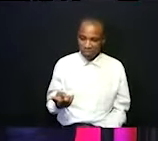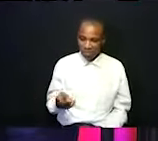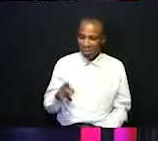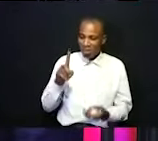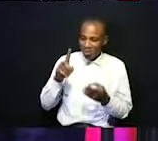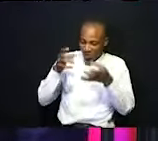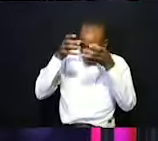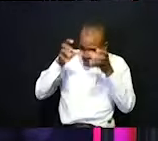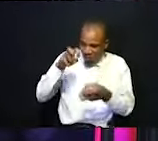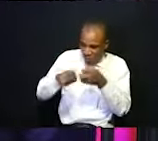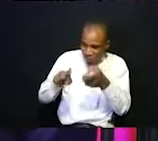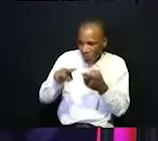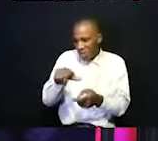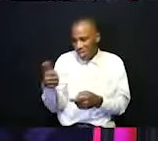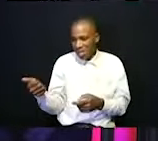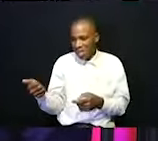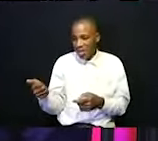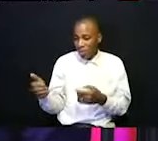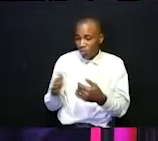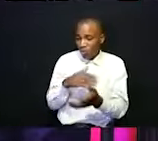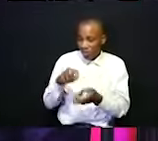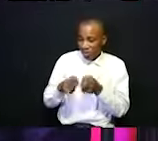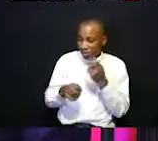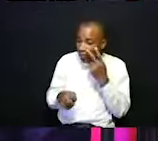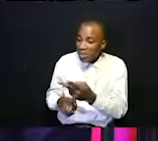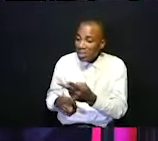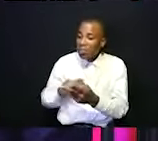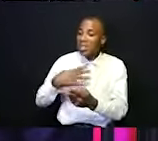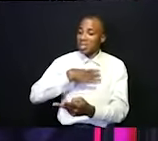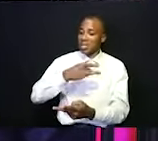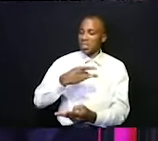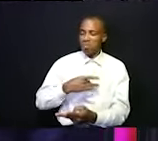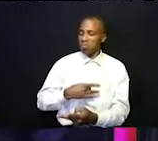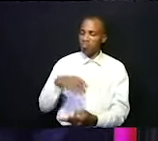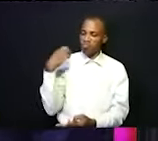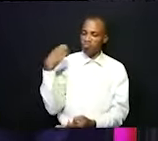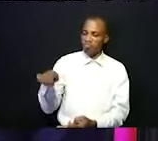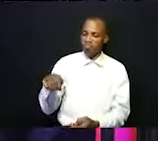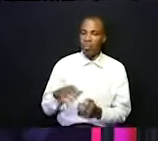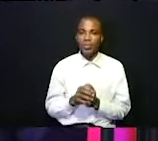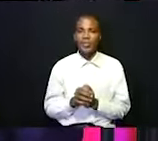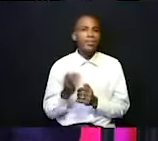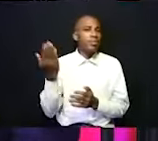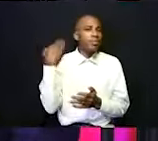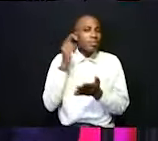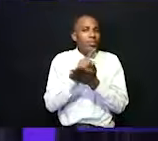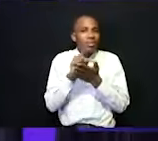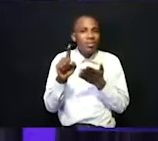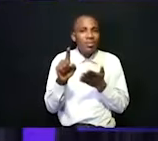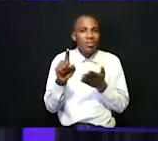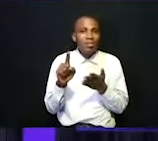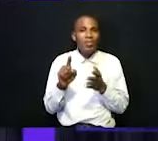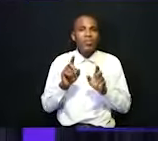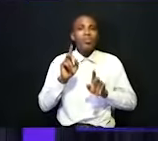others. And we do not like what we see. Last week we said many people are yearning